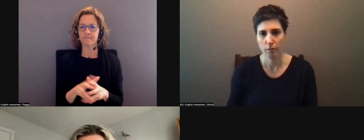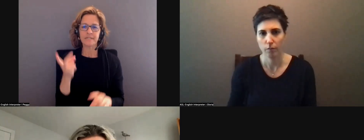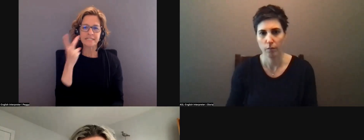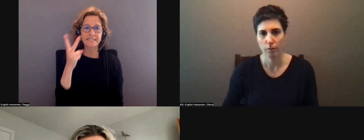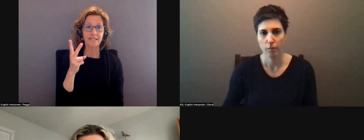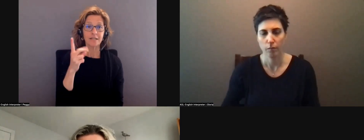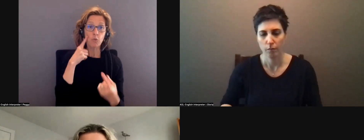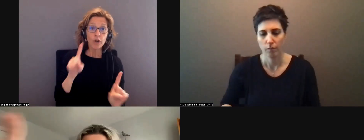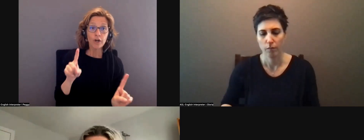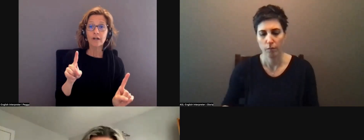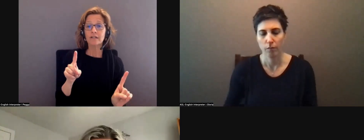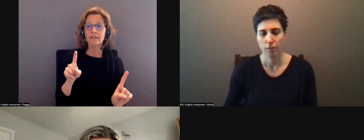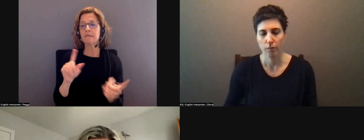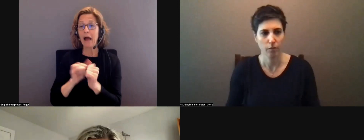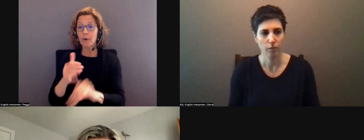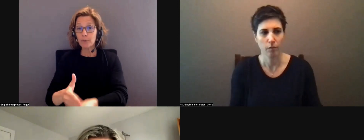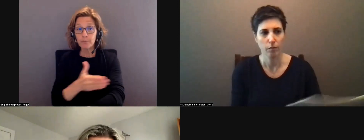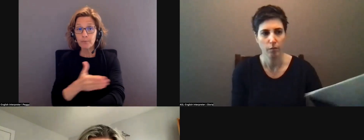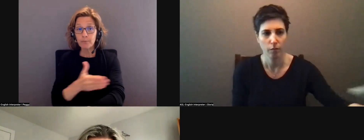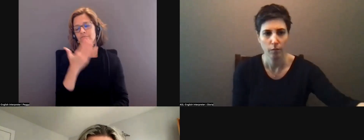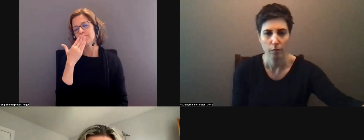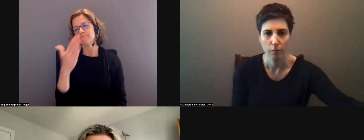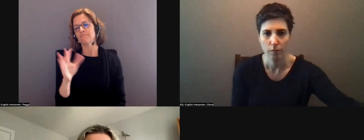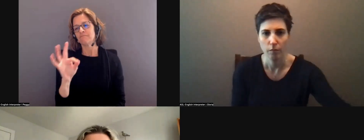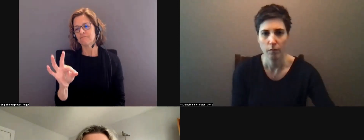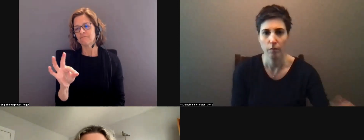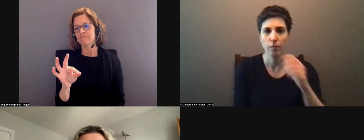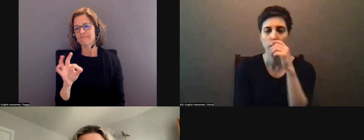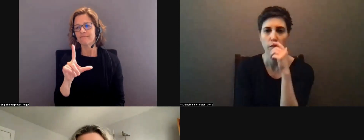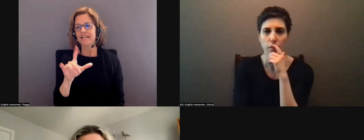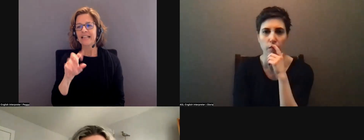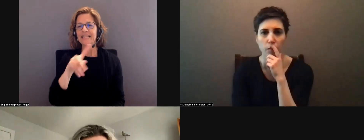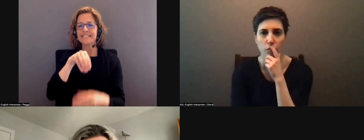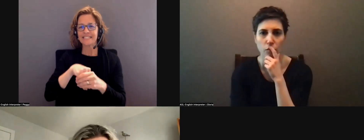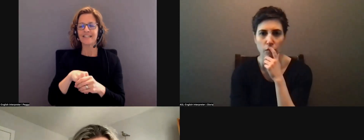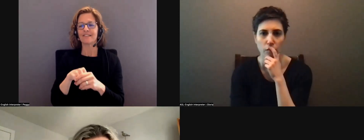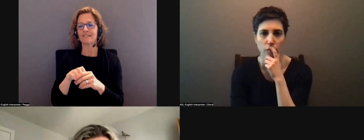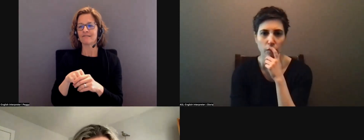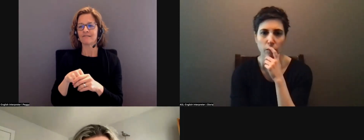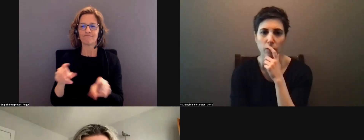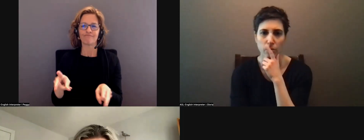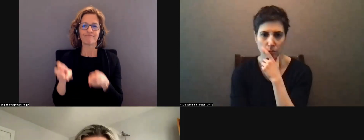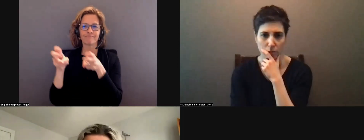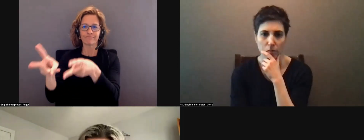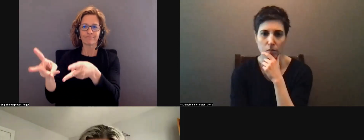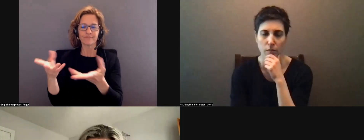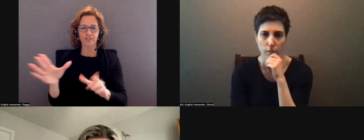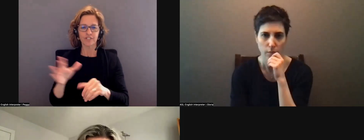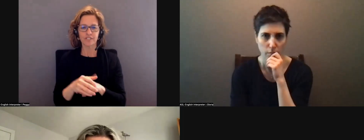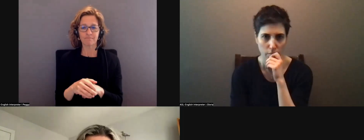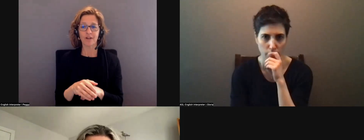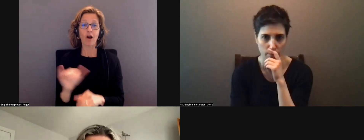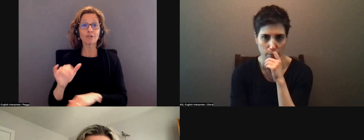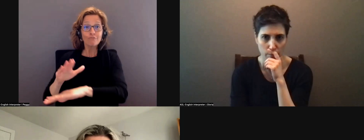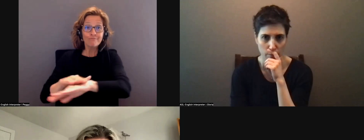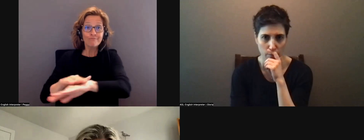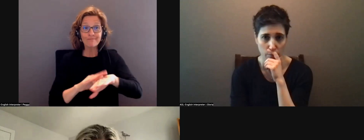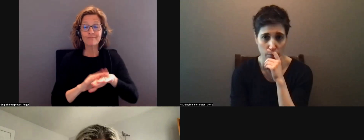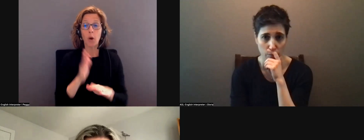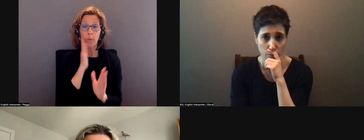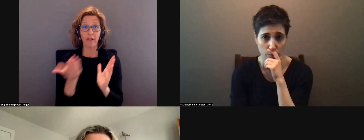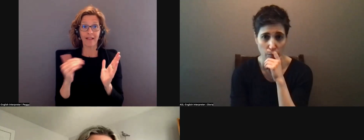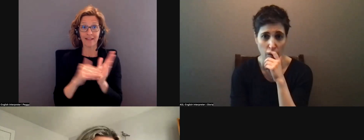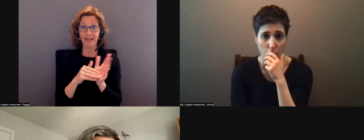we can improve on. So the link is in the chat. And we also just want to remind you that we have another session coming up in